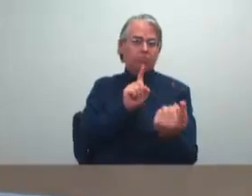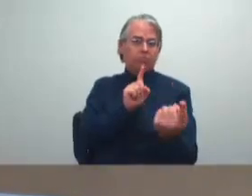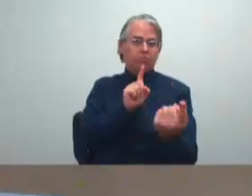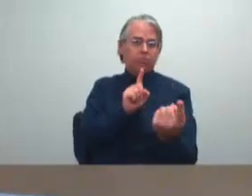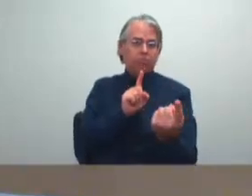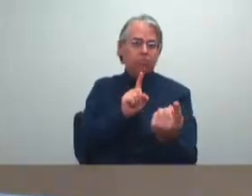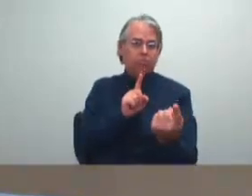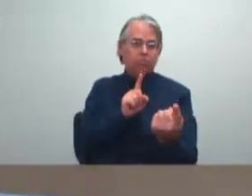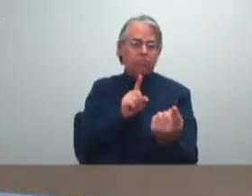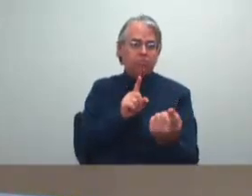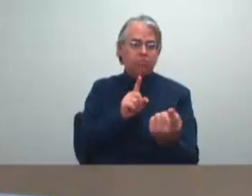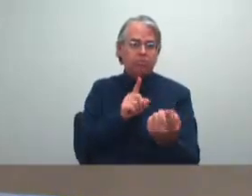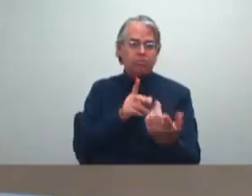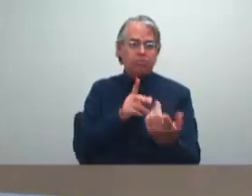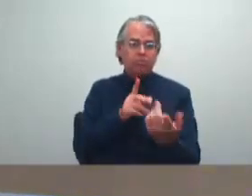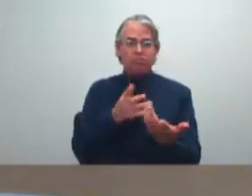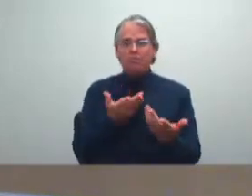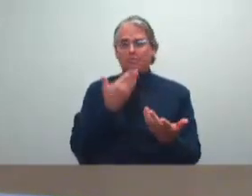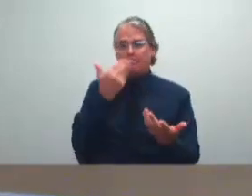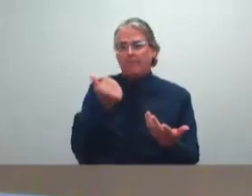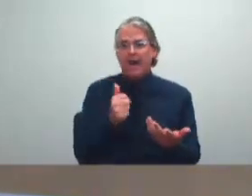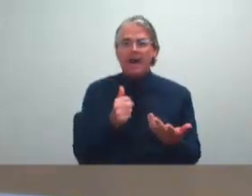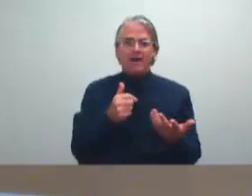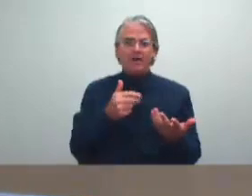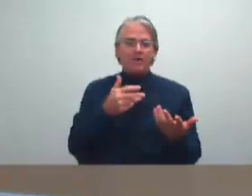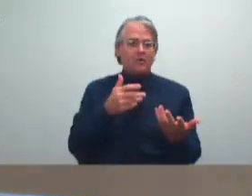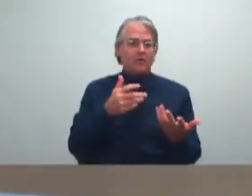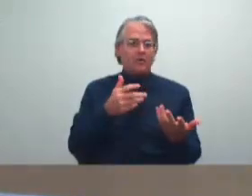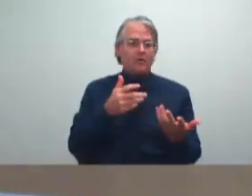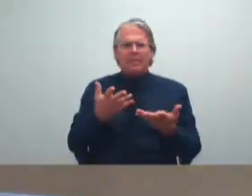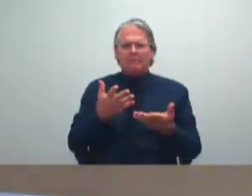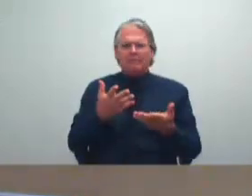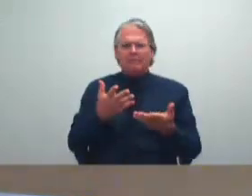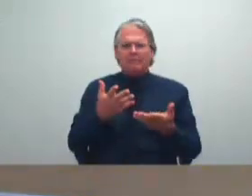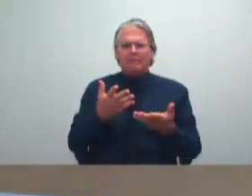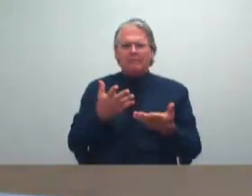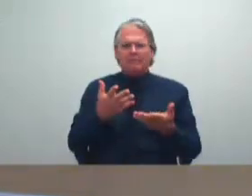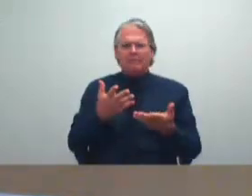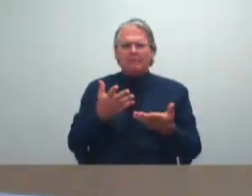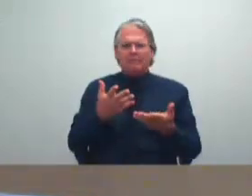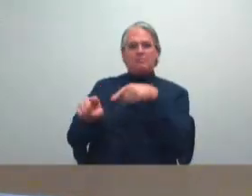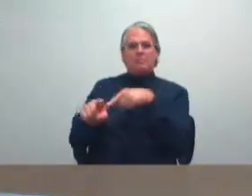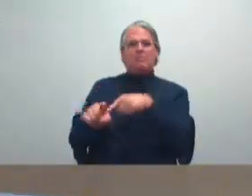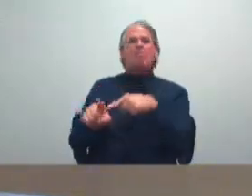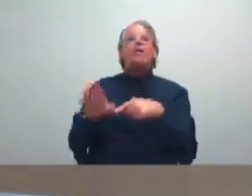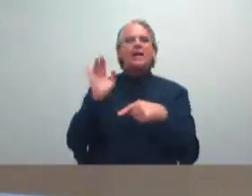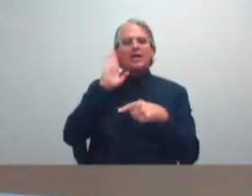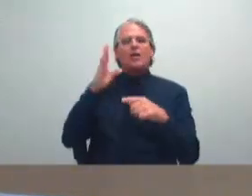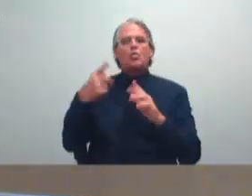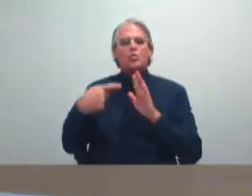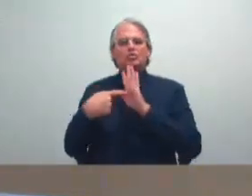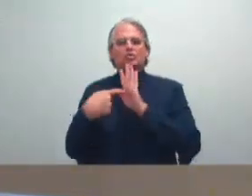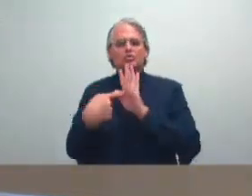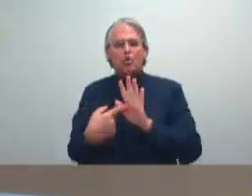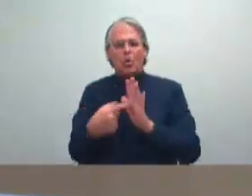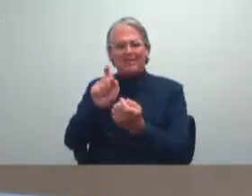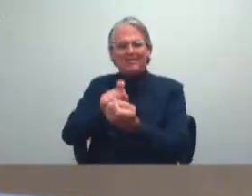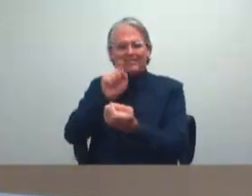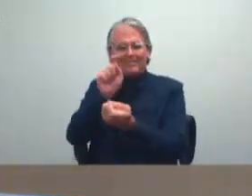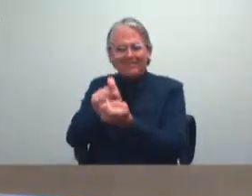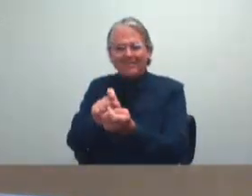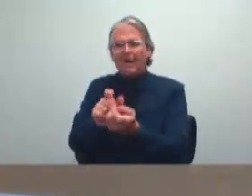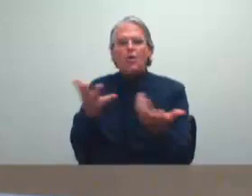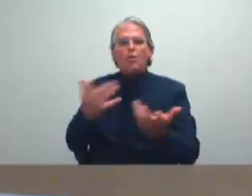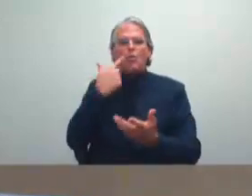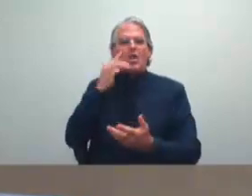meter. And so now we are starting to get a better handle on very much more specific Northern Nevada data. And then finally,